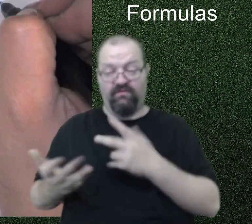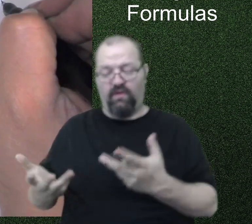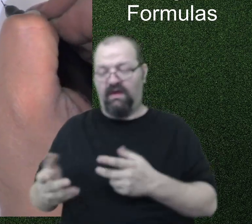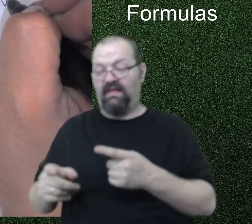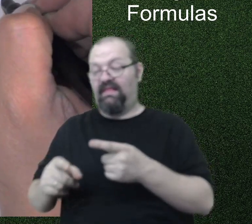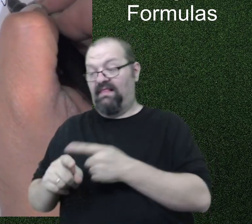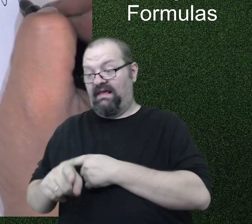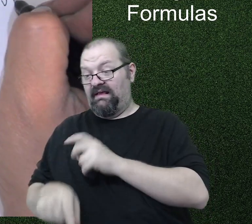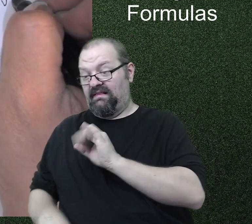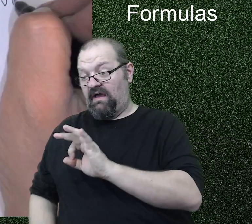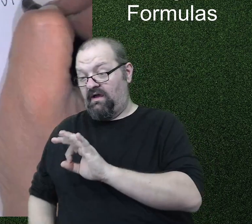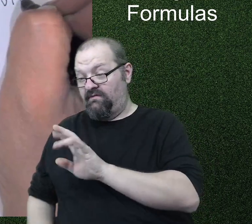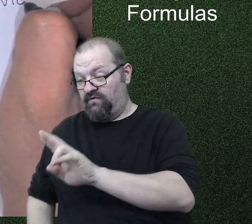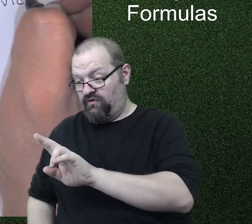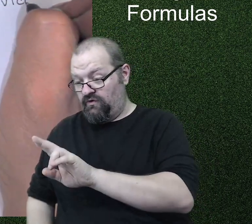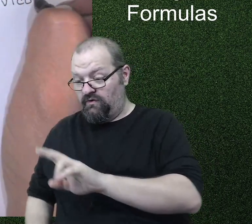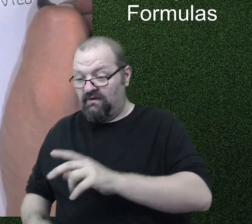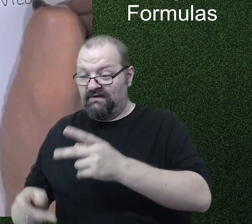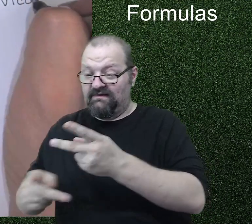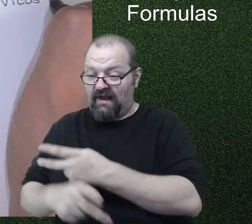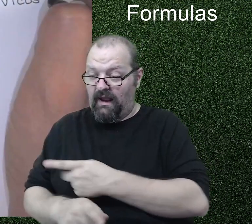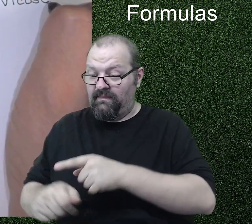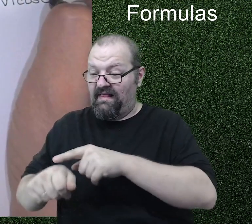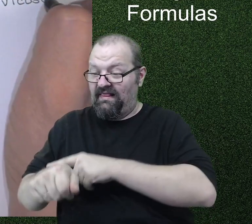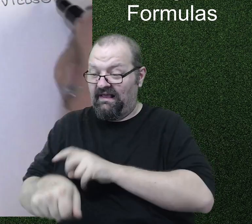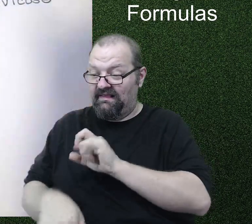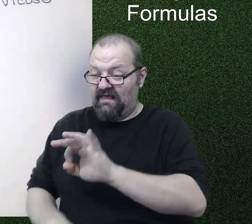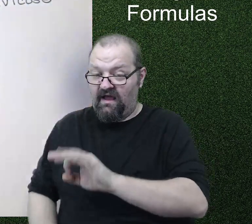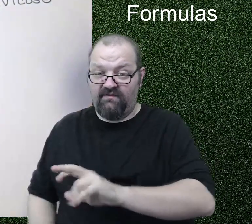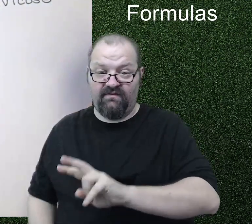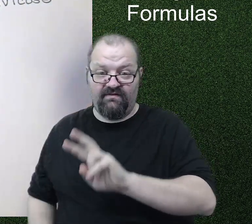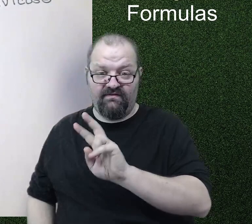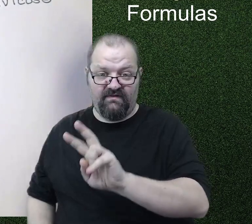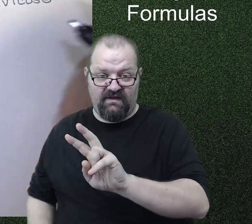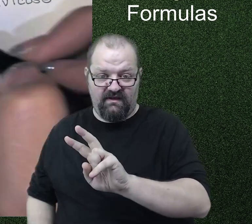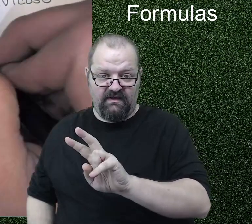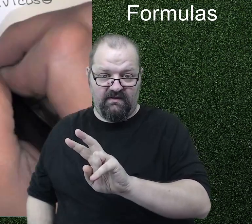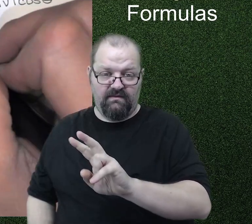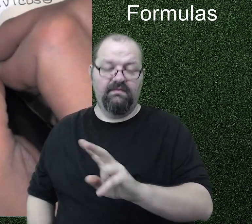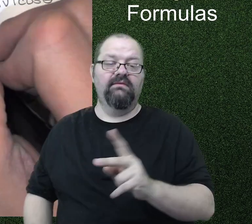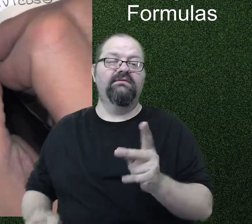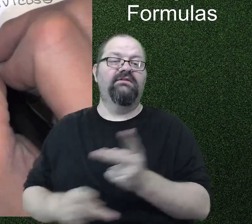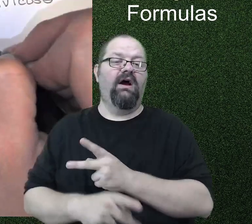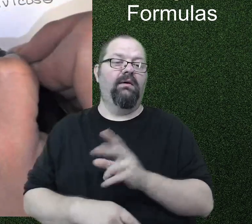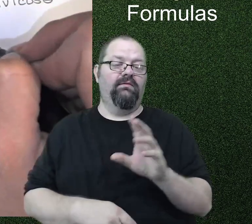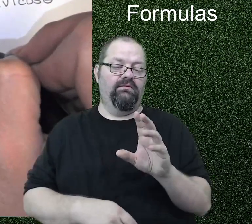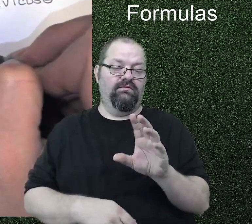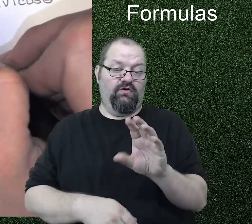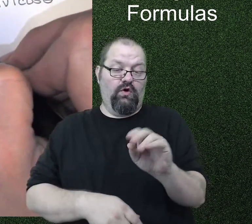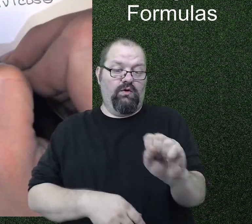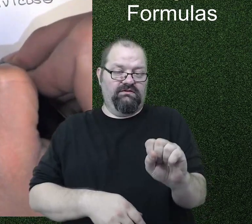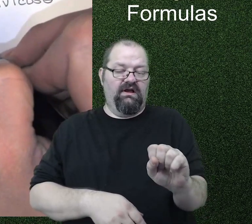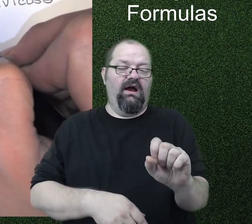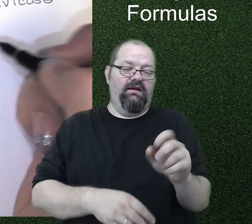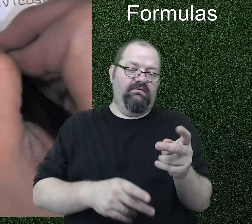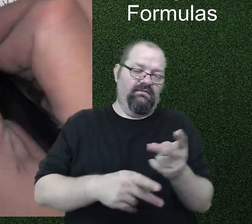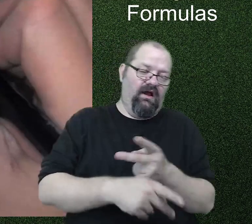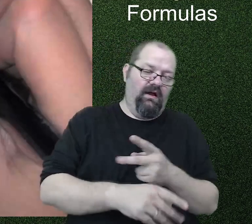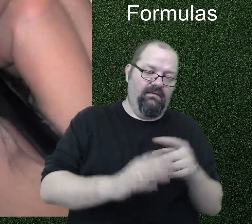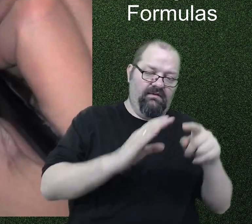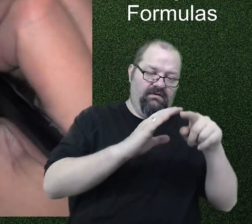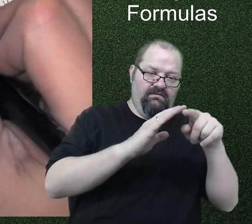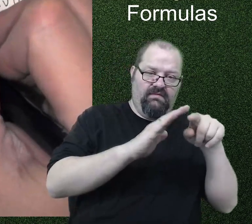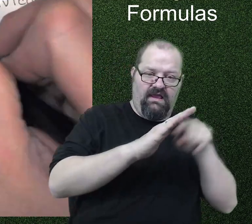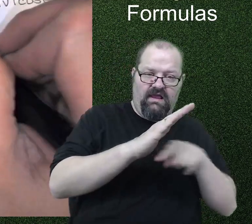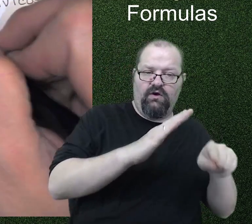times the length of v times the cosine of the angle between them. So if this is my vector u and this is my